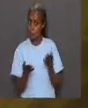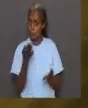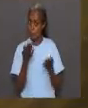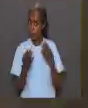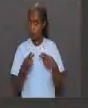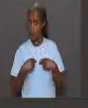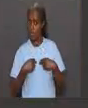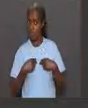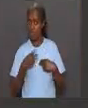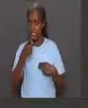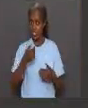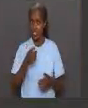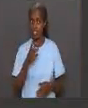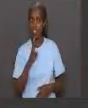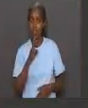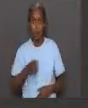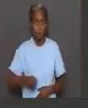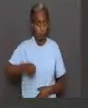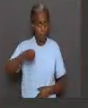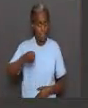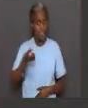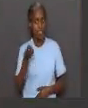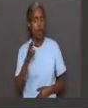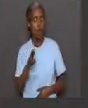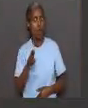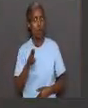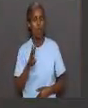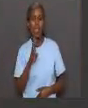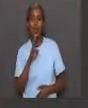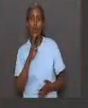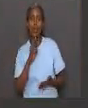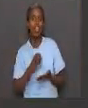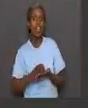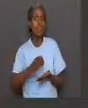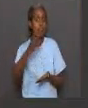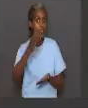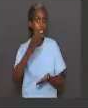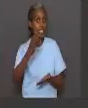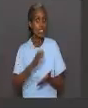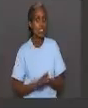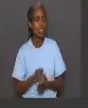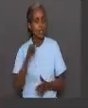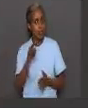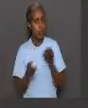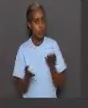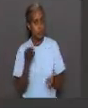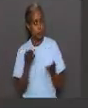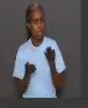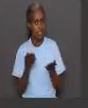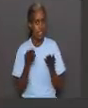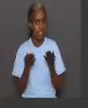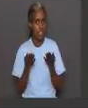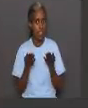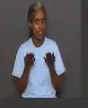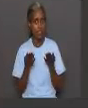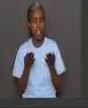thought of a bucket or a water glass. You might have said